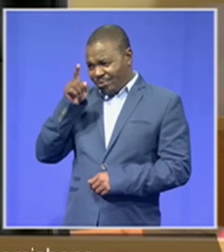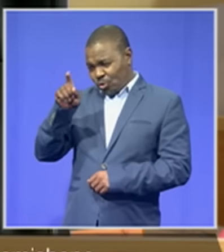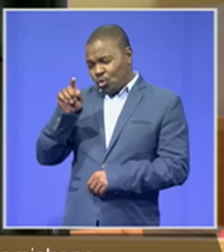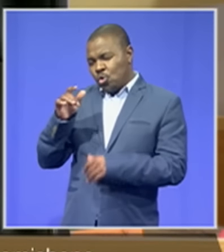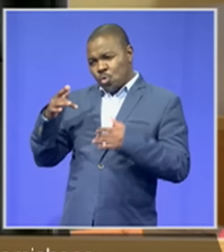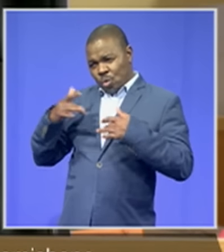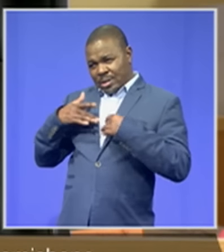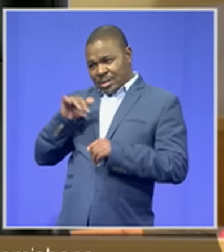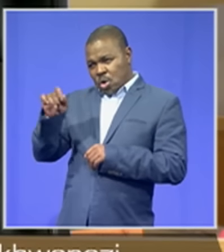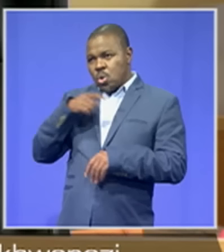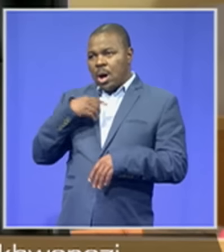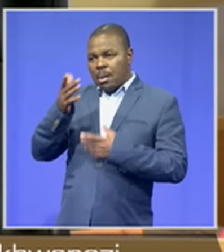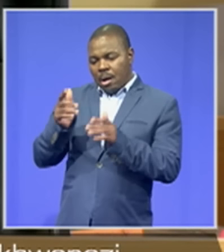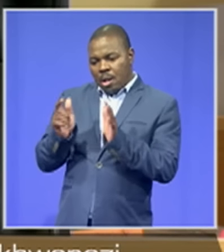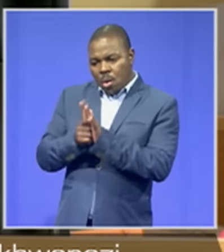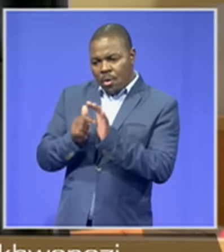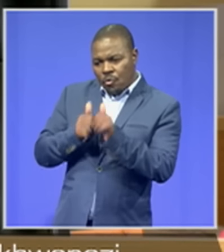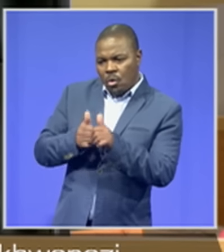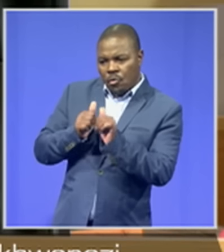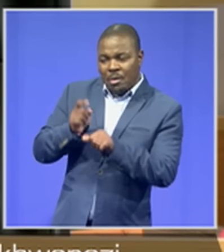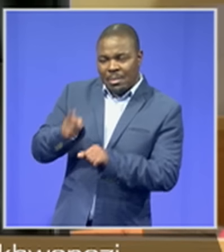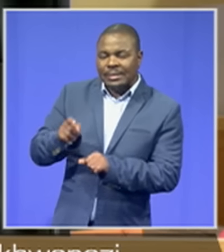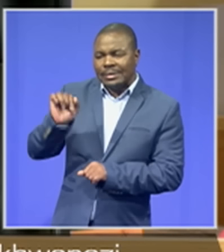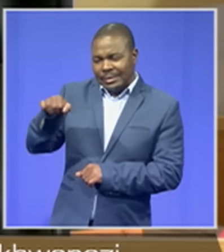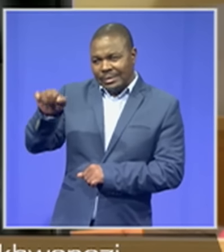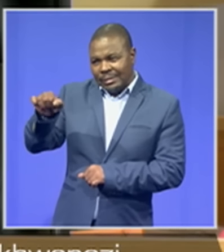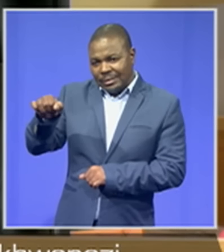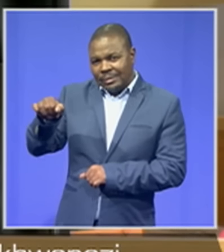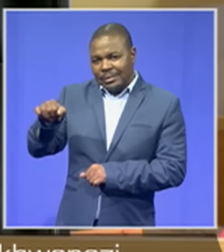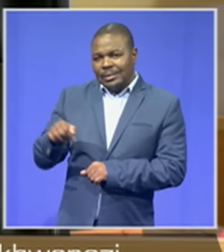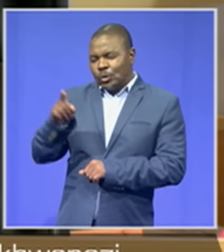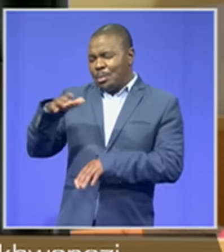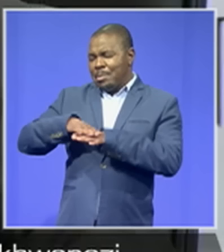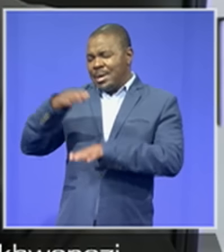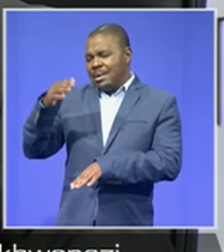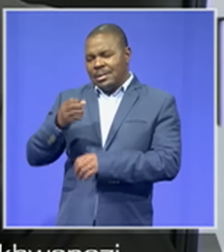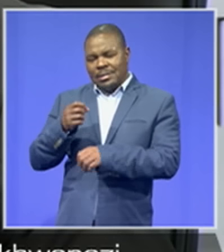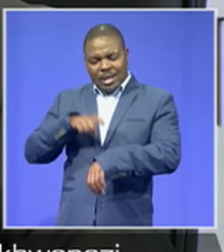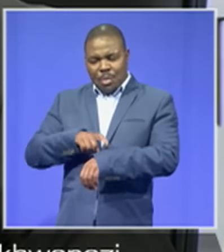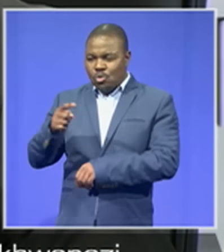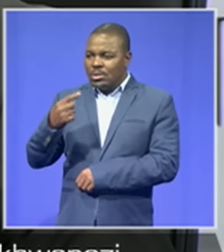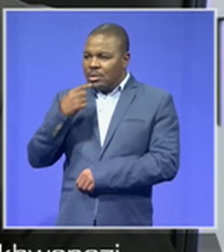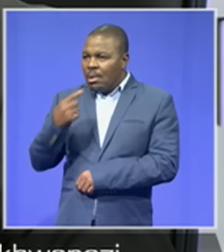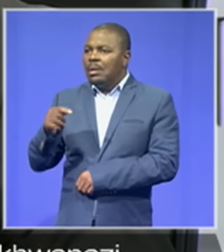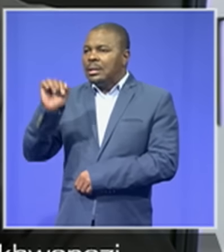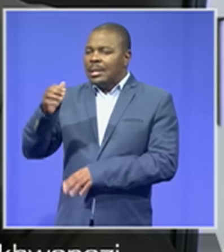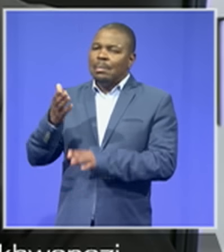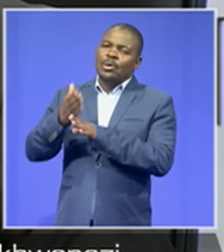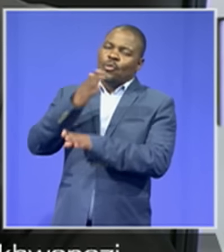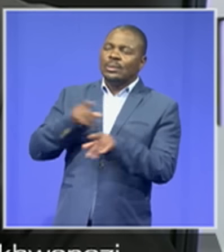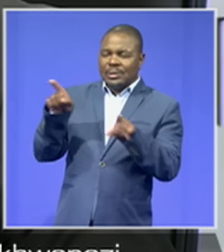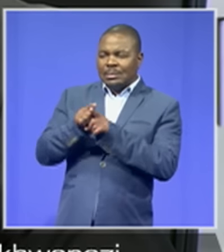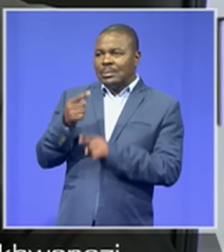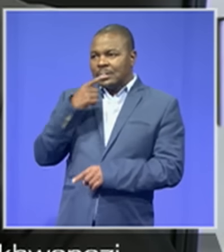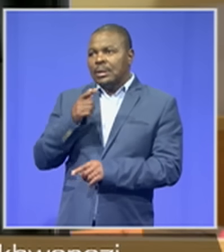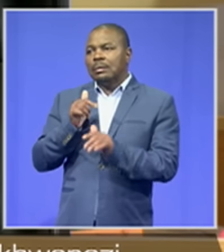compliance. You've said that umpteen times, and you said it even before